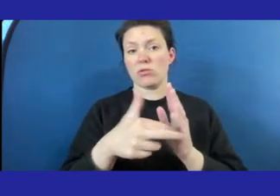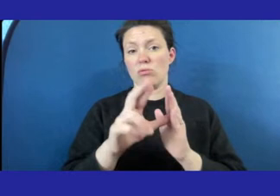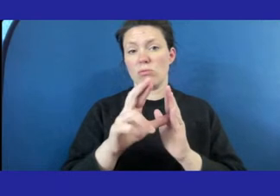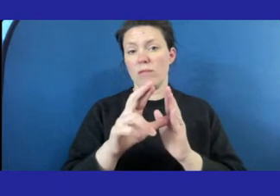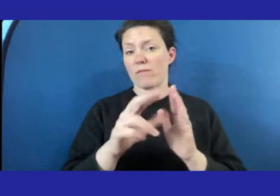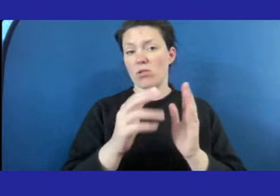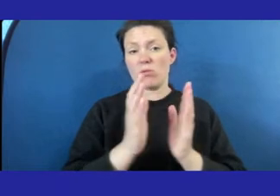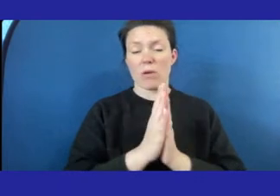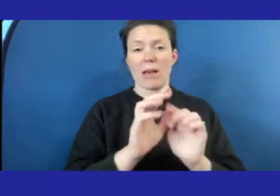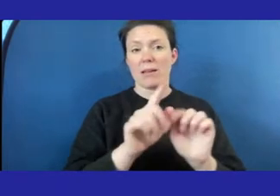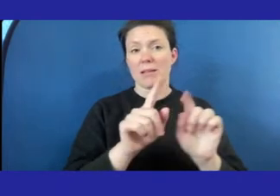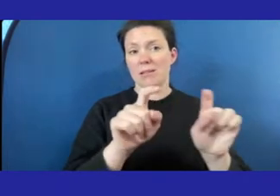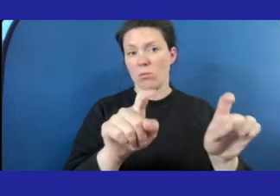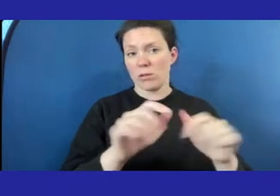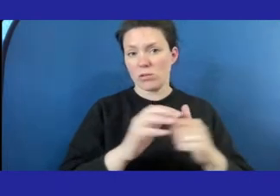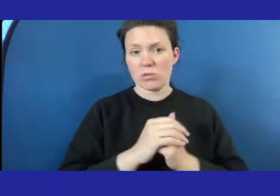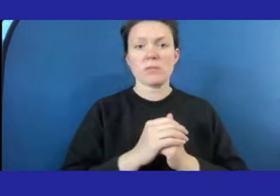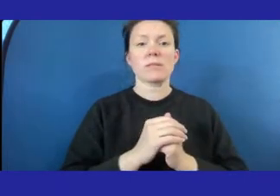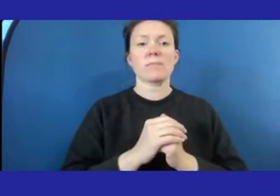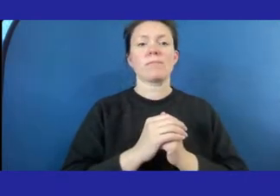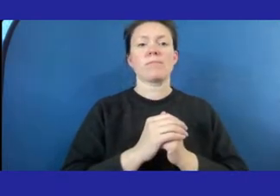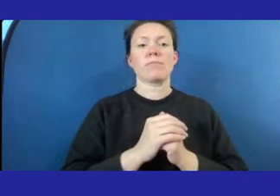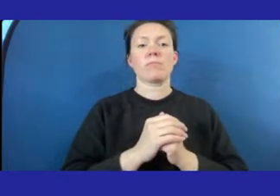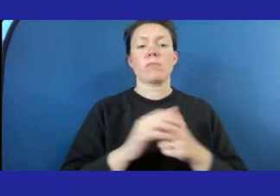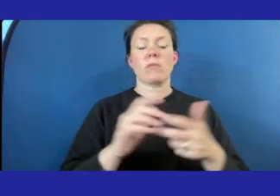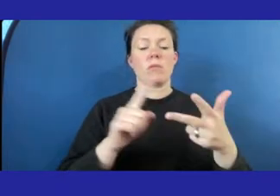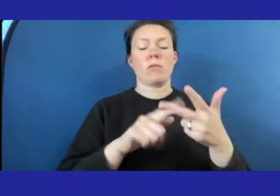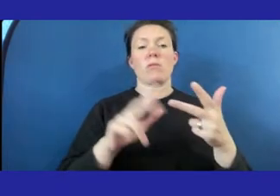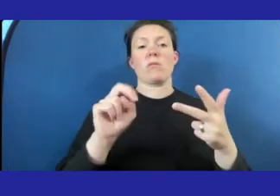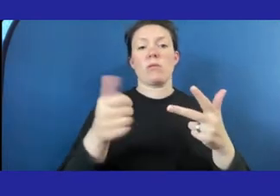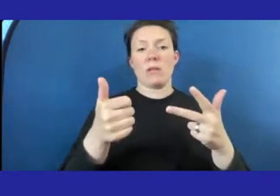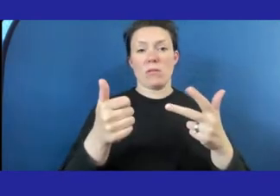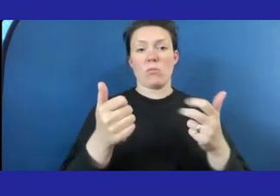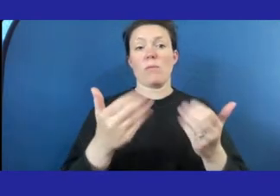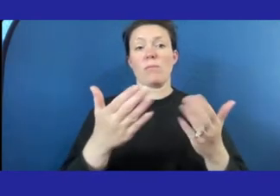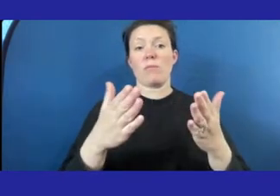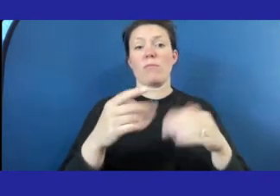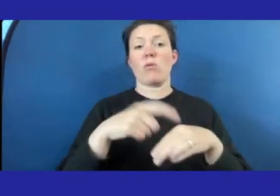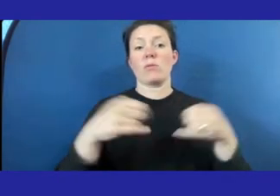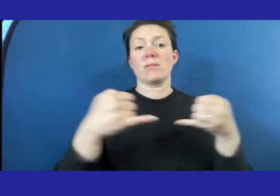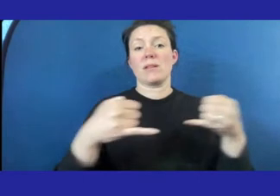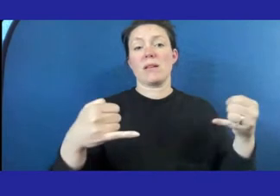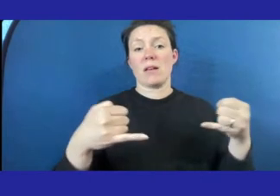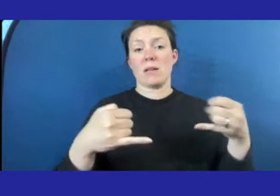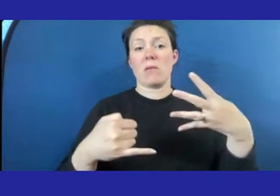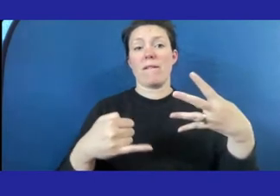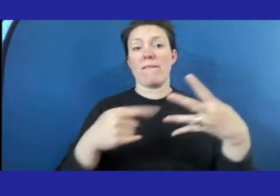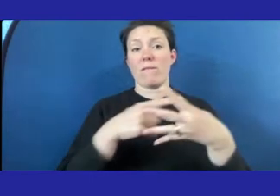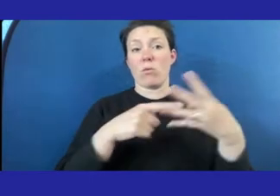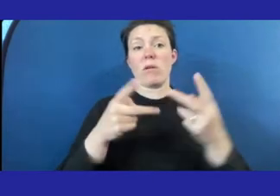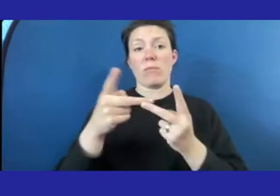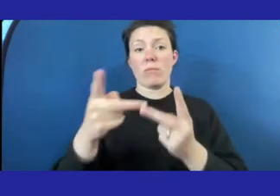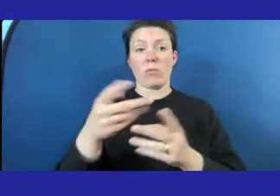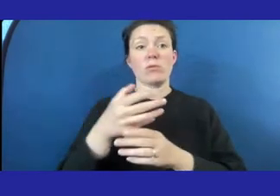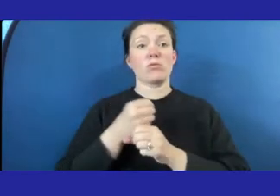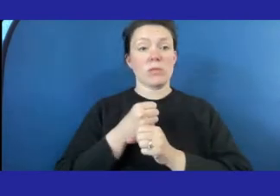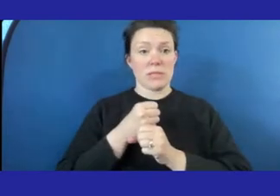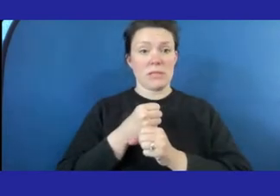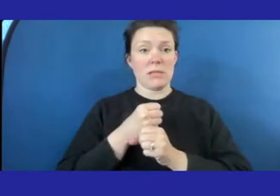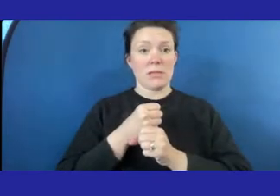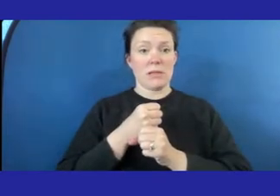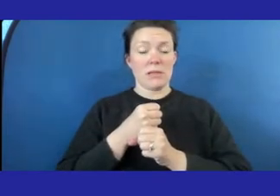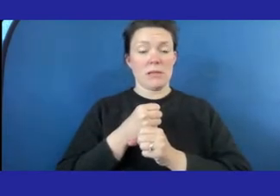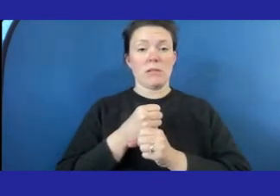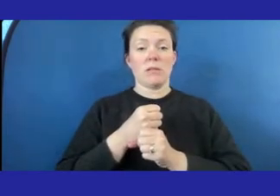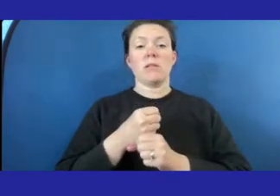questions they may have had. We, on November 10th, we proposed a deadline. 4 proposals were received. And since we